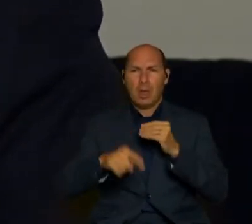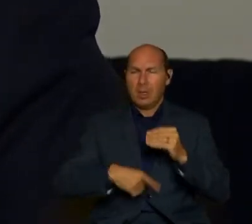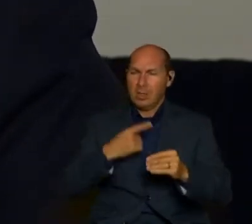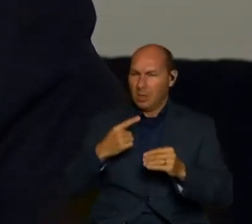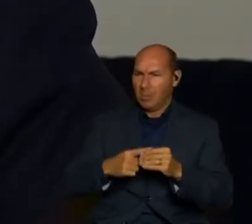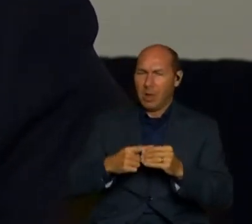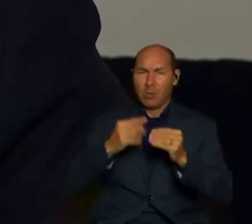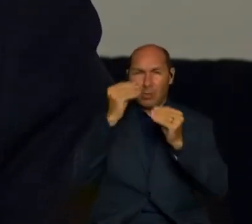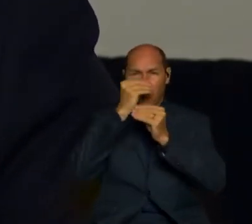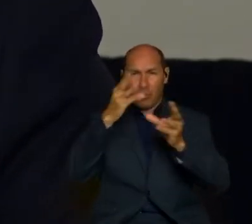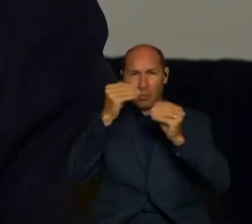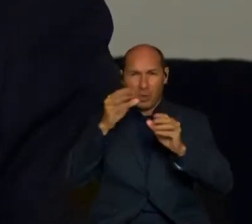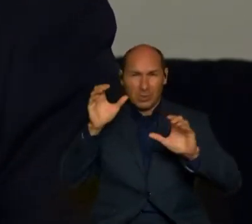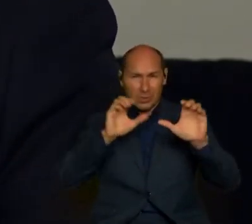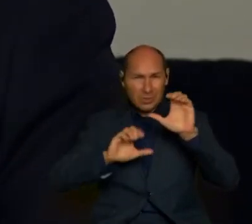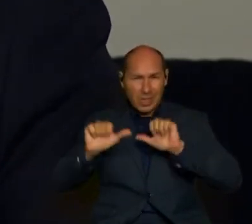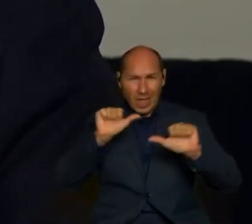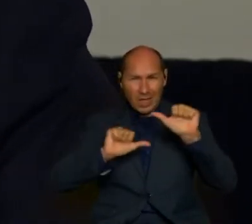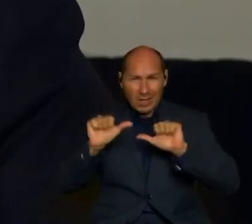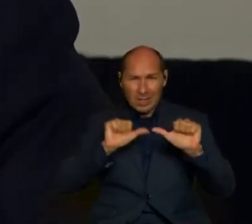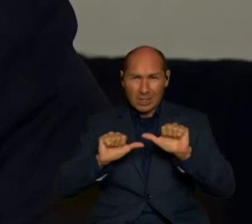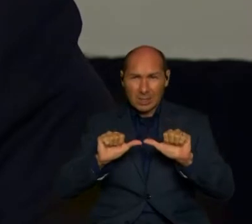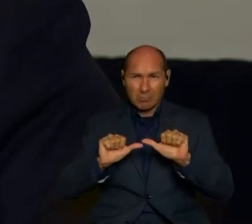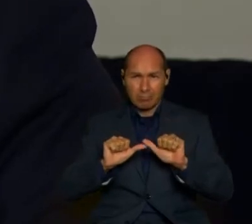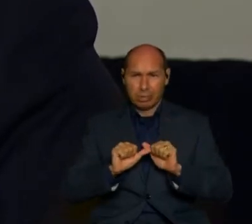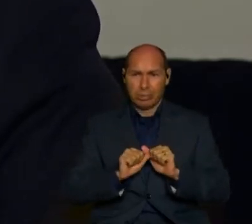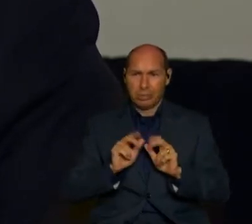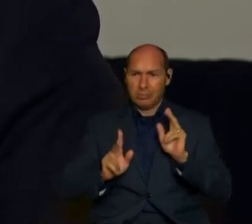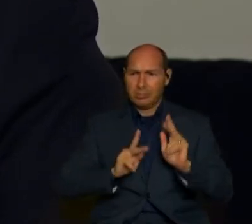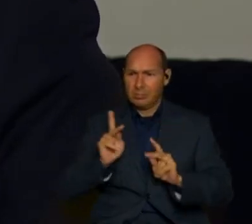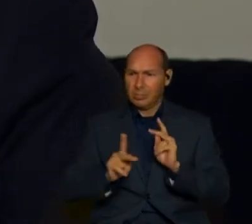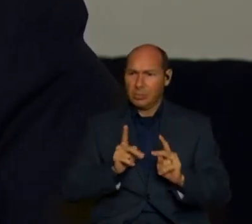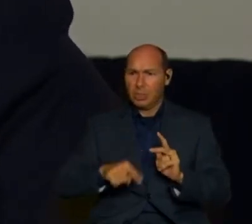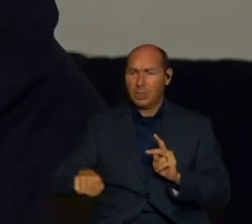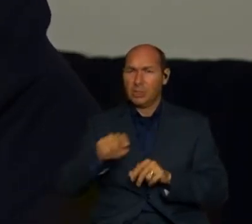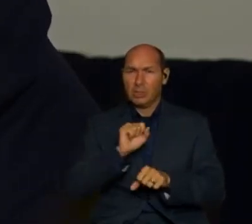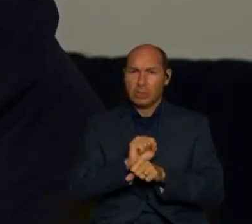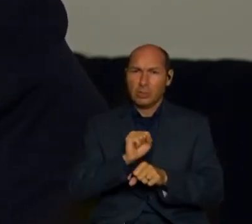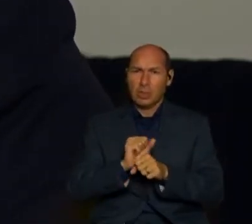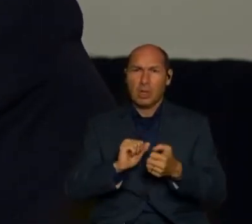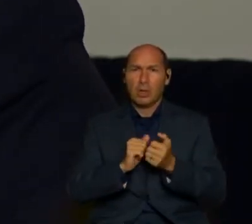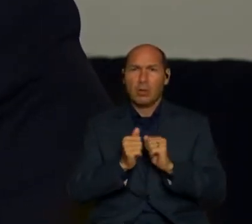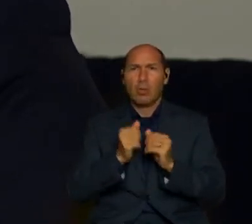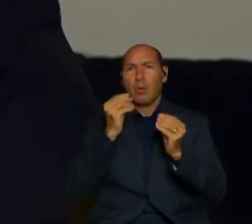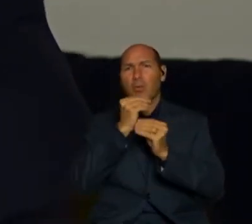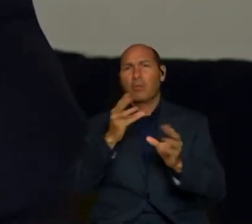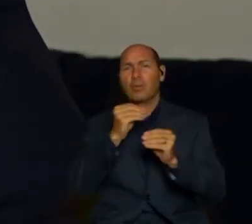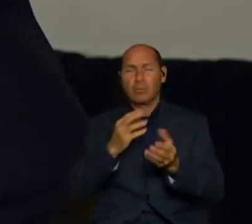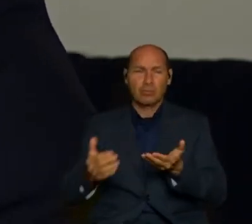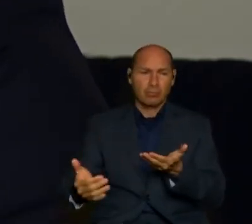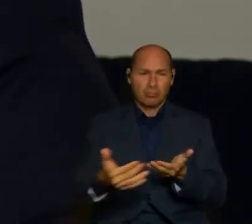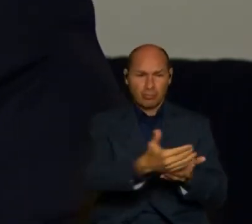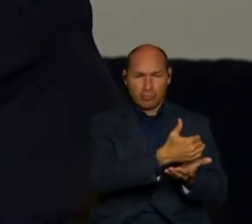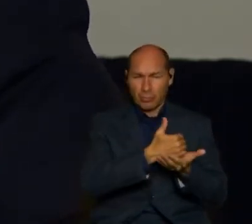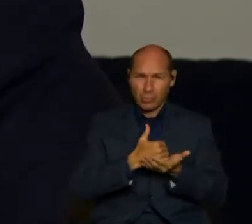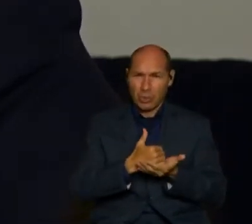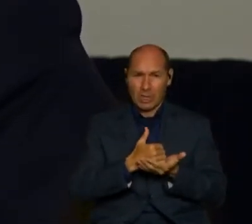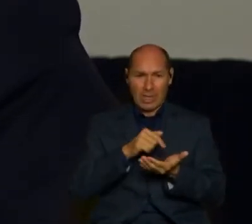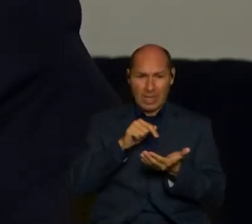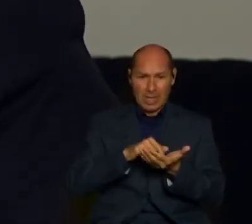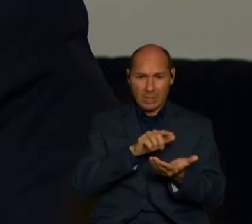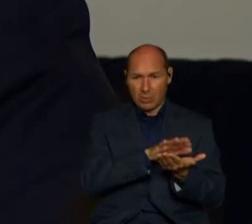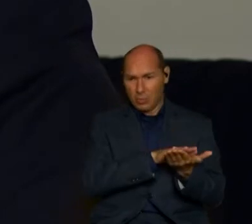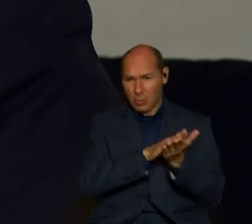job is going to be find out how can we collect data and how we can turn that data into